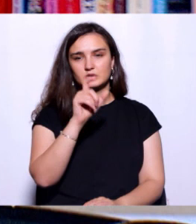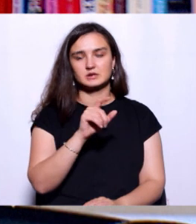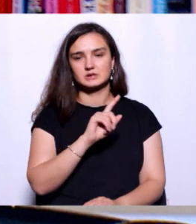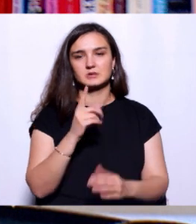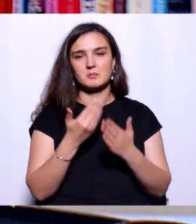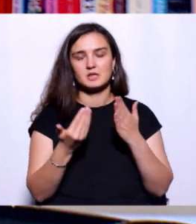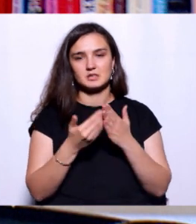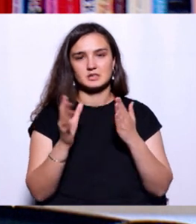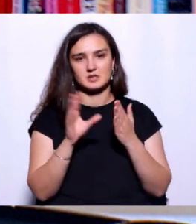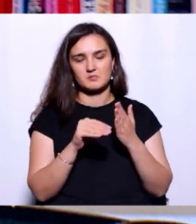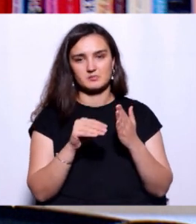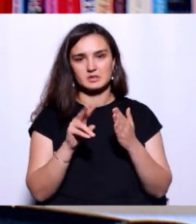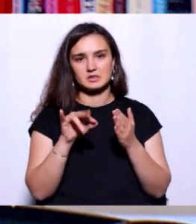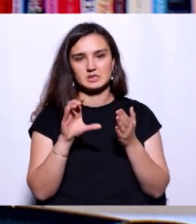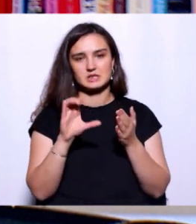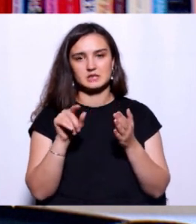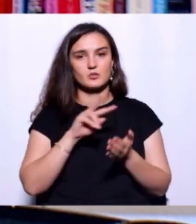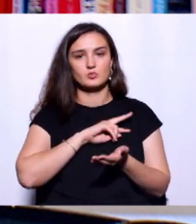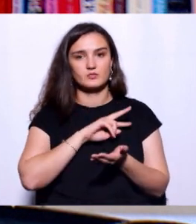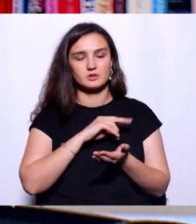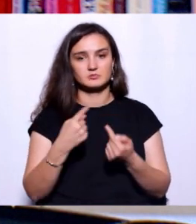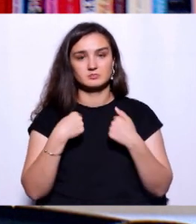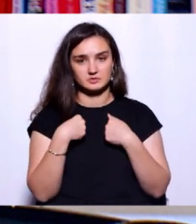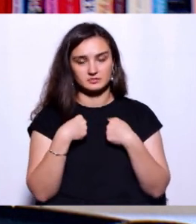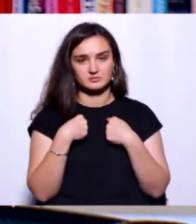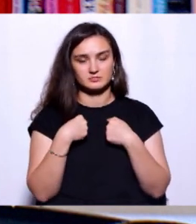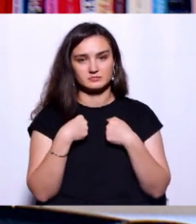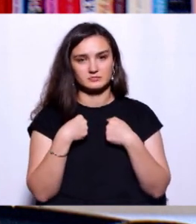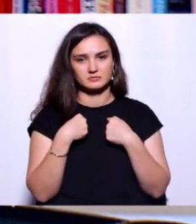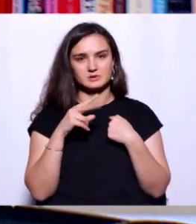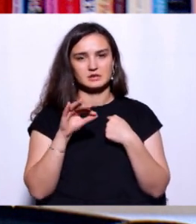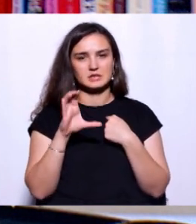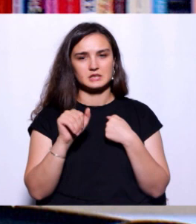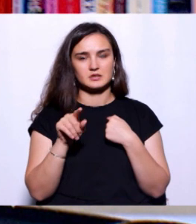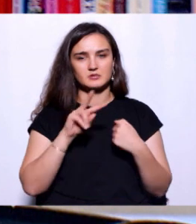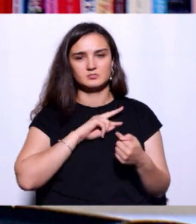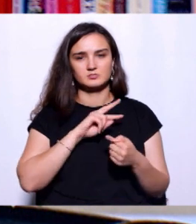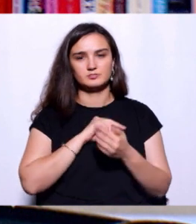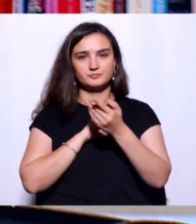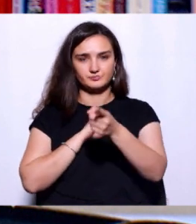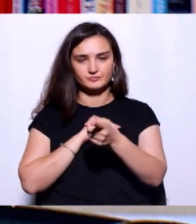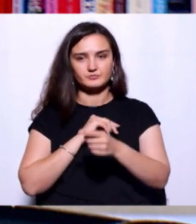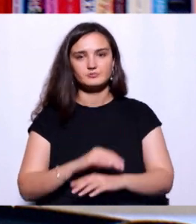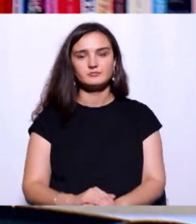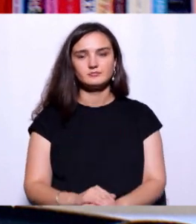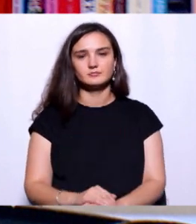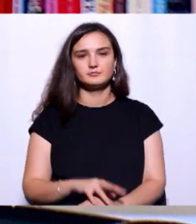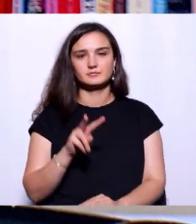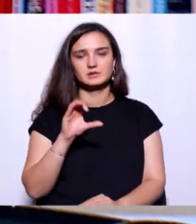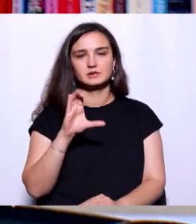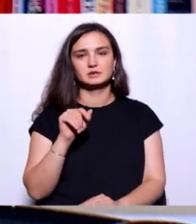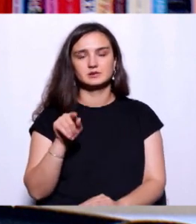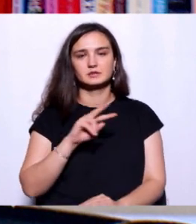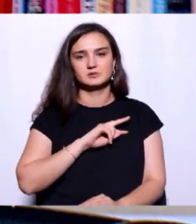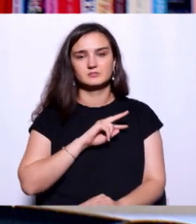some examples, Lisa loves me. Lisa loves you.